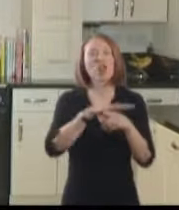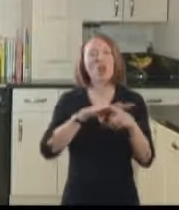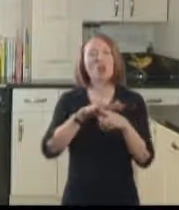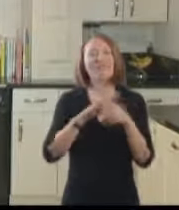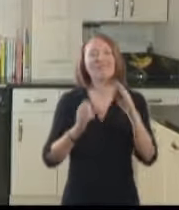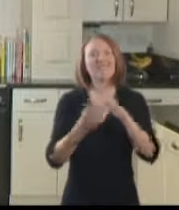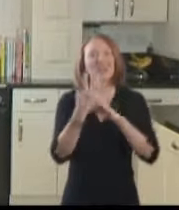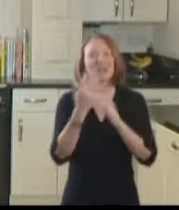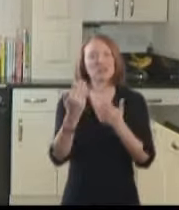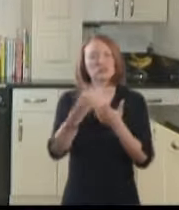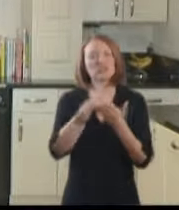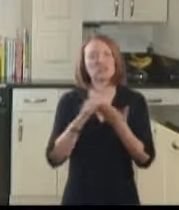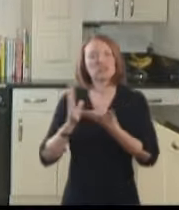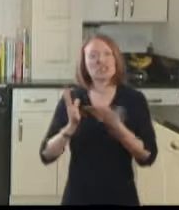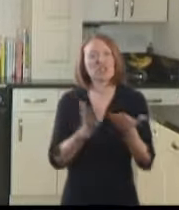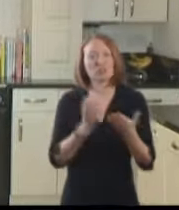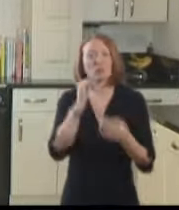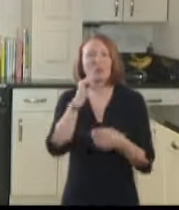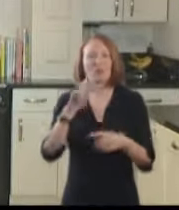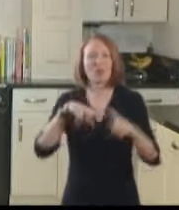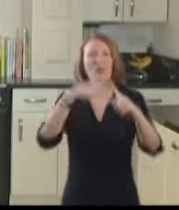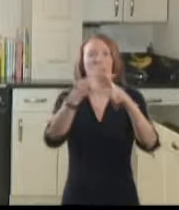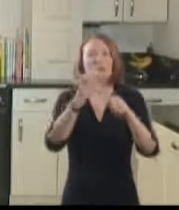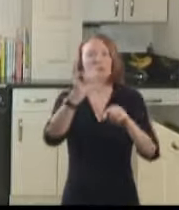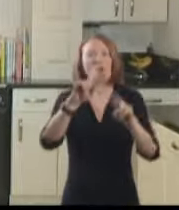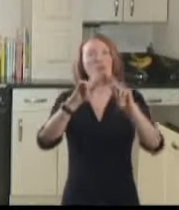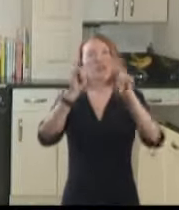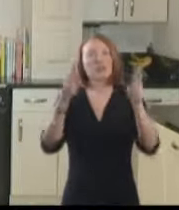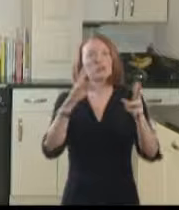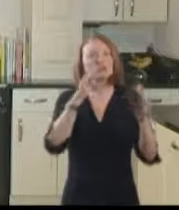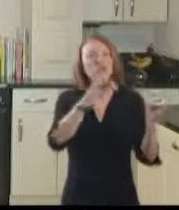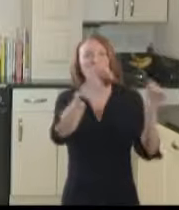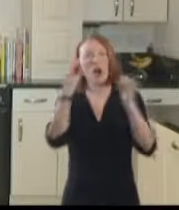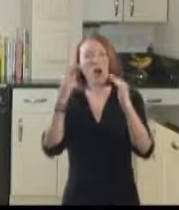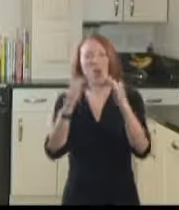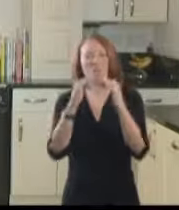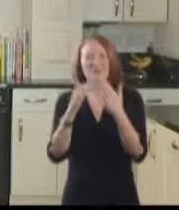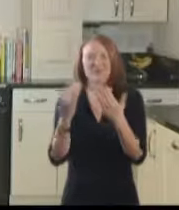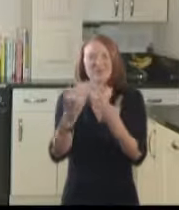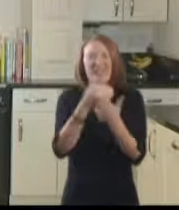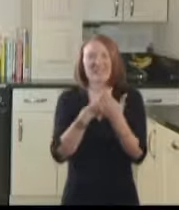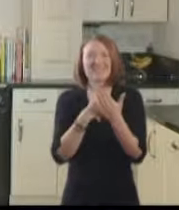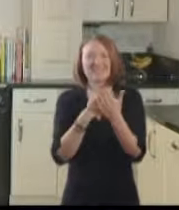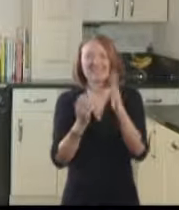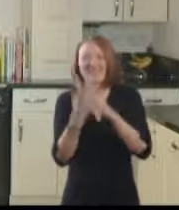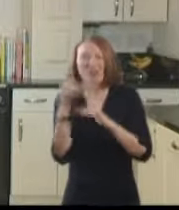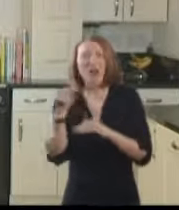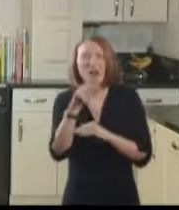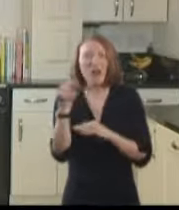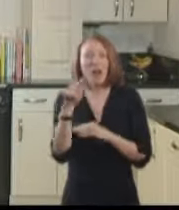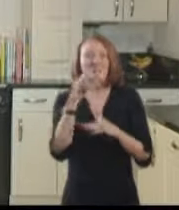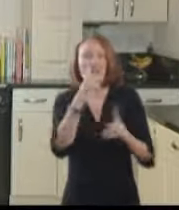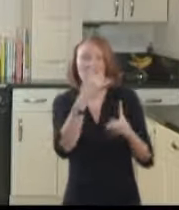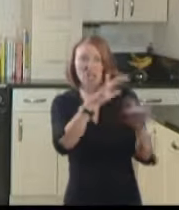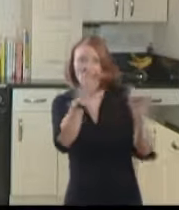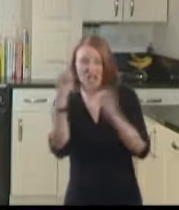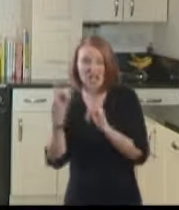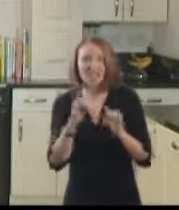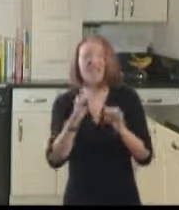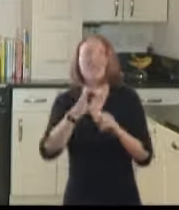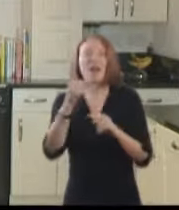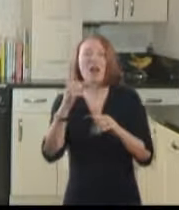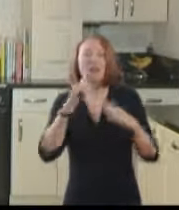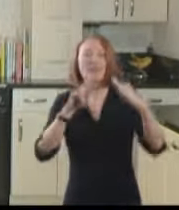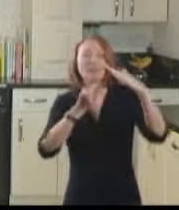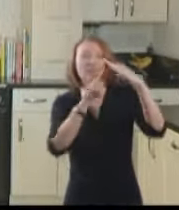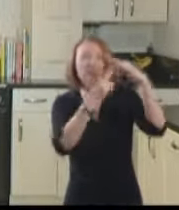Your local fire and rescue service will come to your home to fit the fire range of WiseSafe products free of charge through the home fire safety check. The